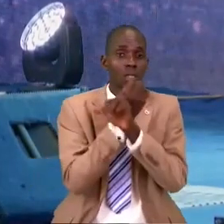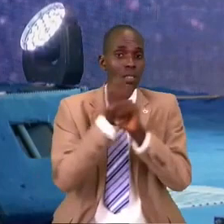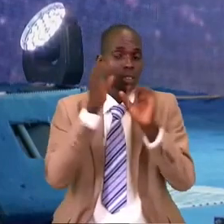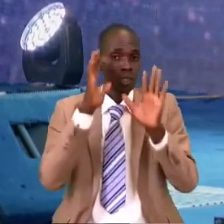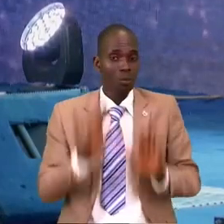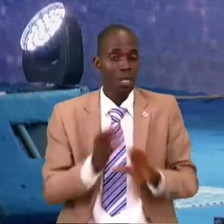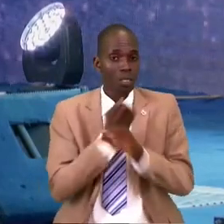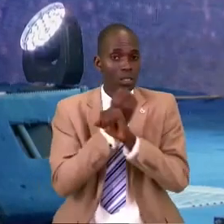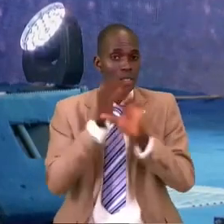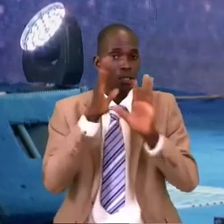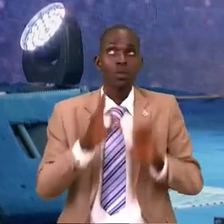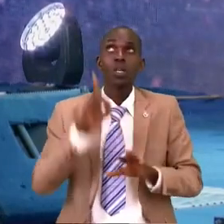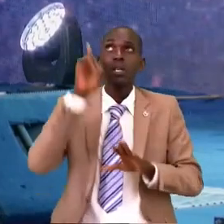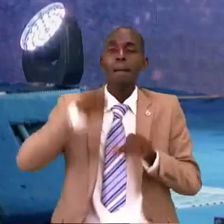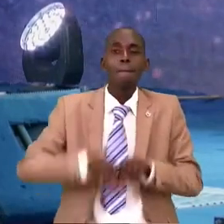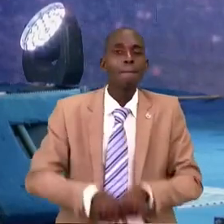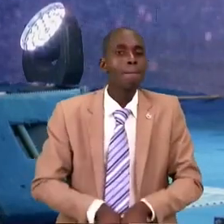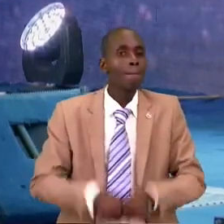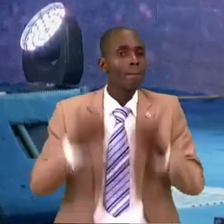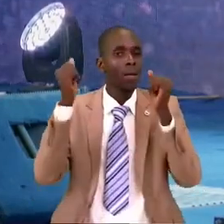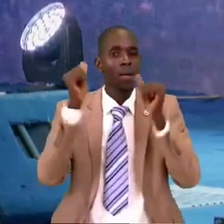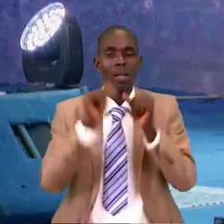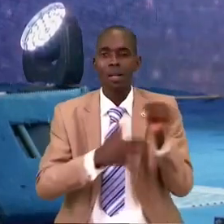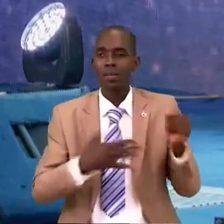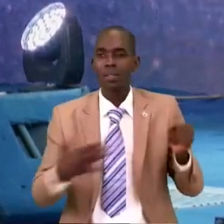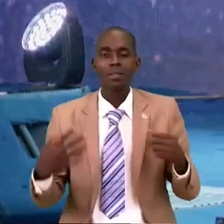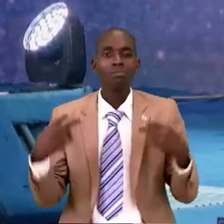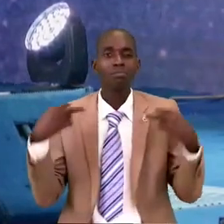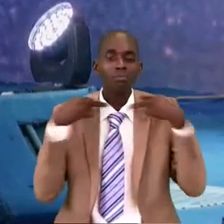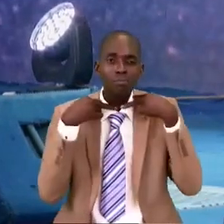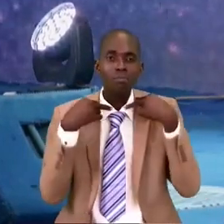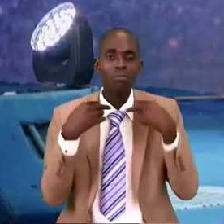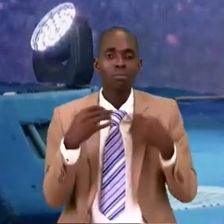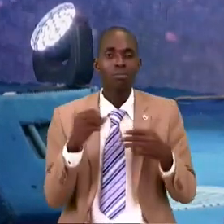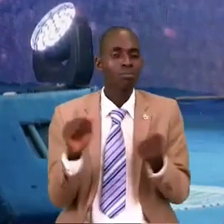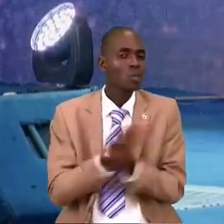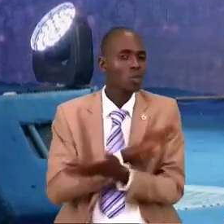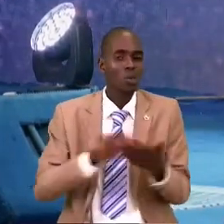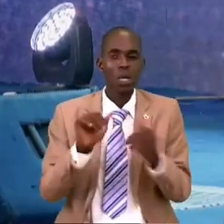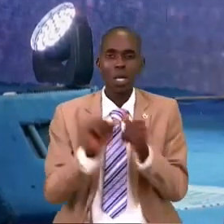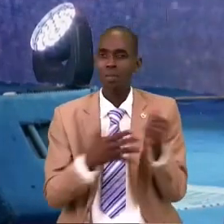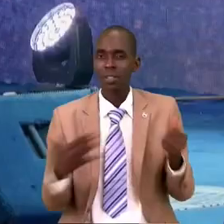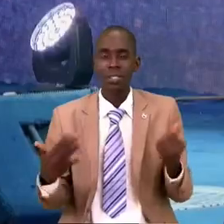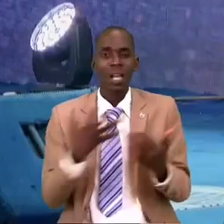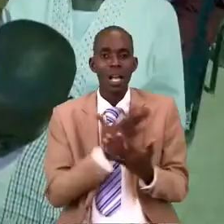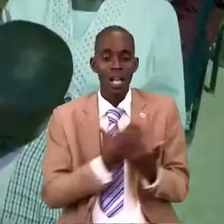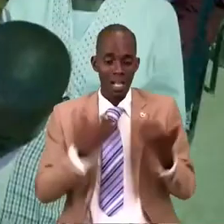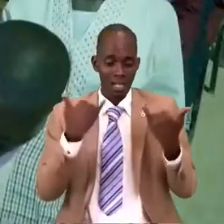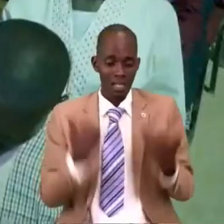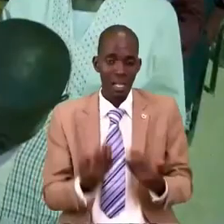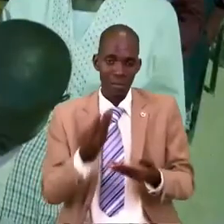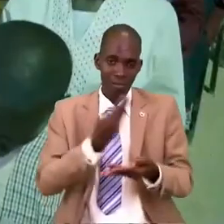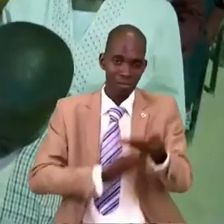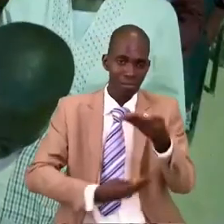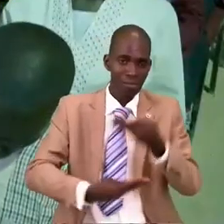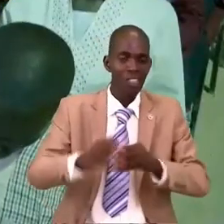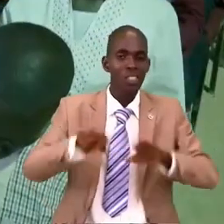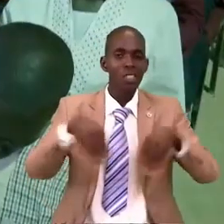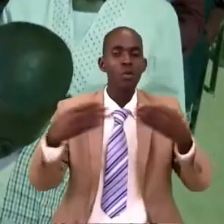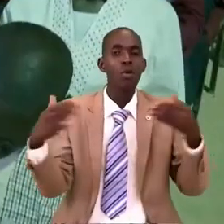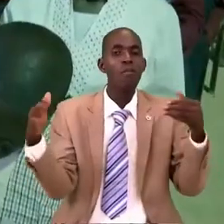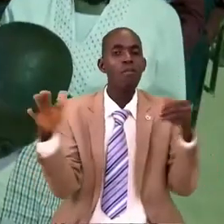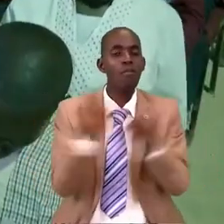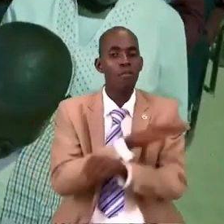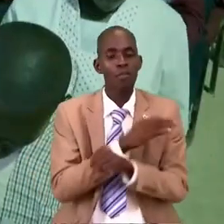salvation through God's unmerited mercy. In Exodus chapter 15, looking at verse 13,